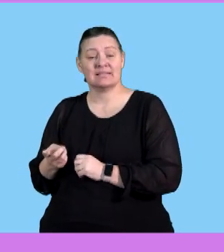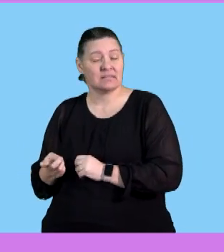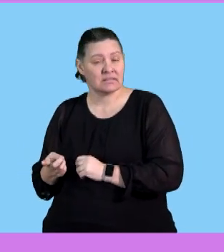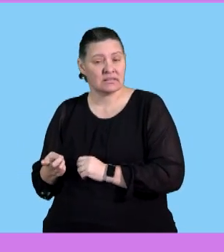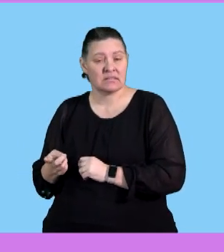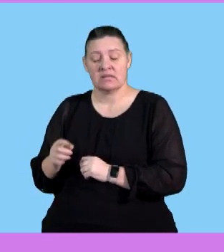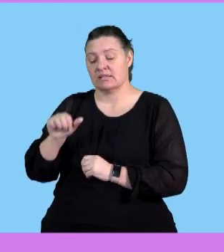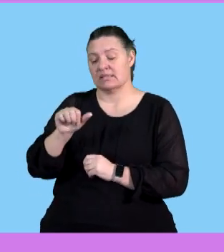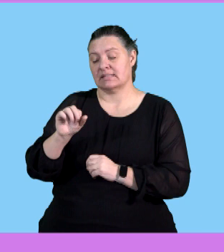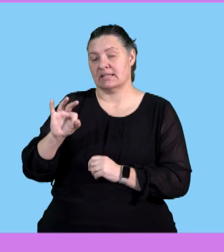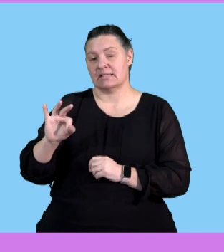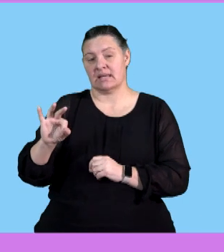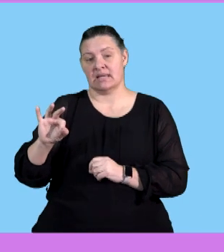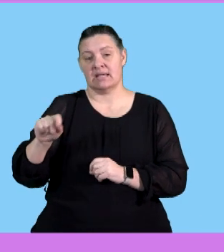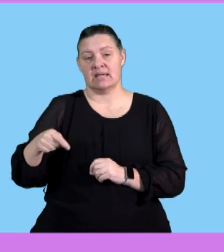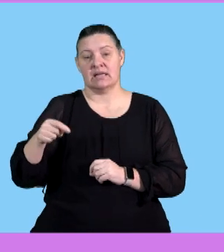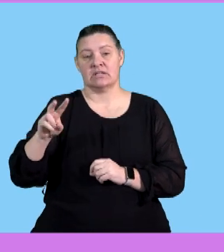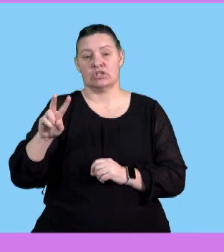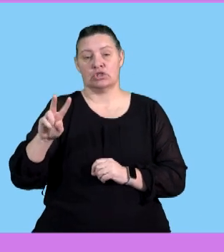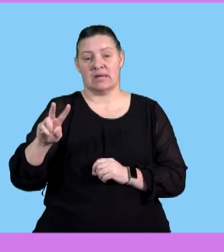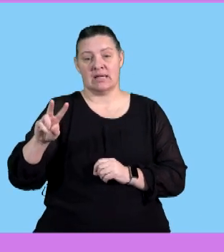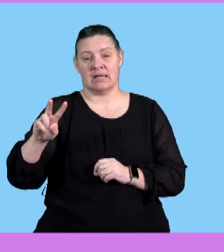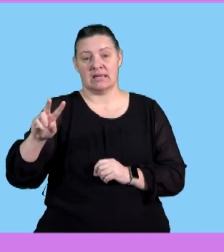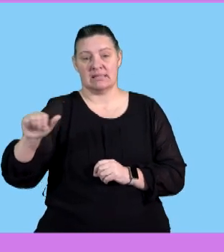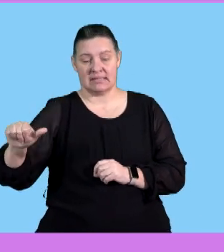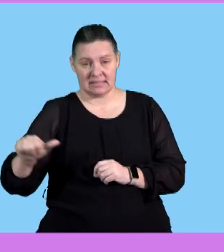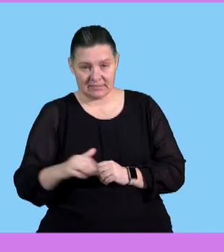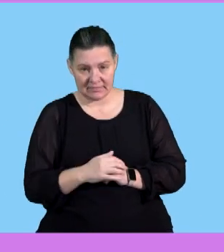421.74. VAT amount charged on this is